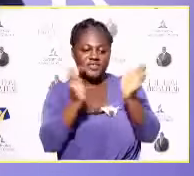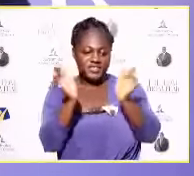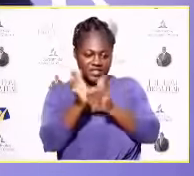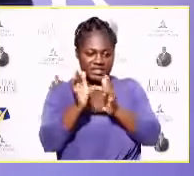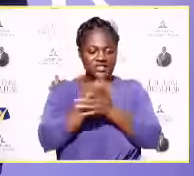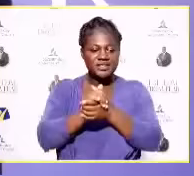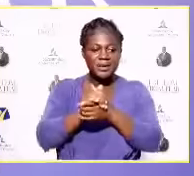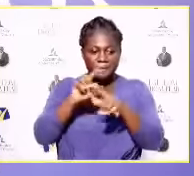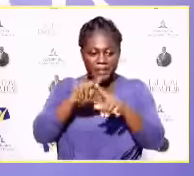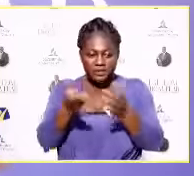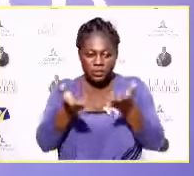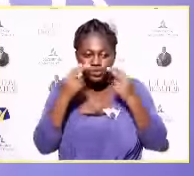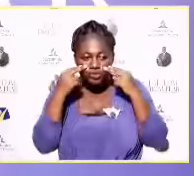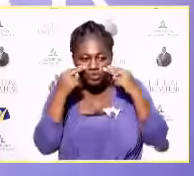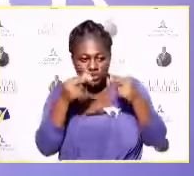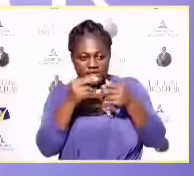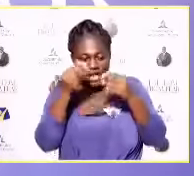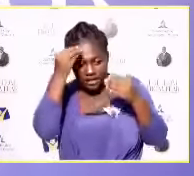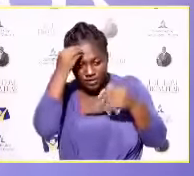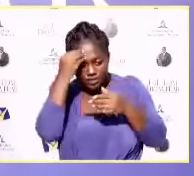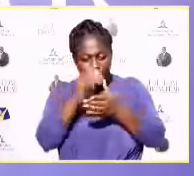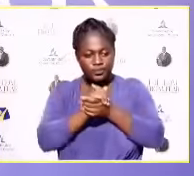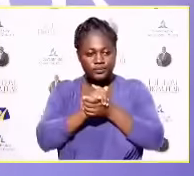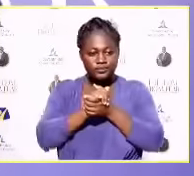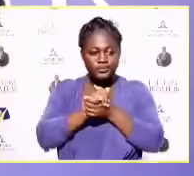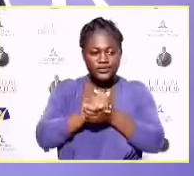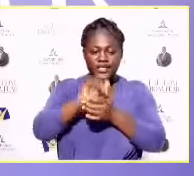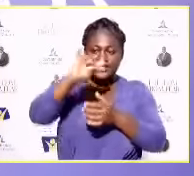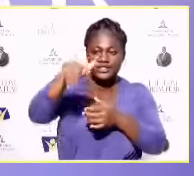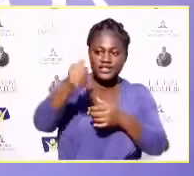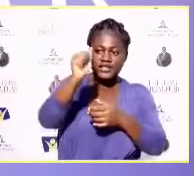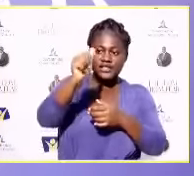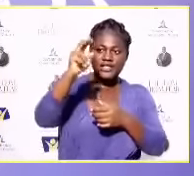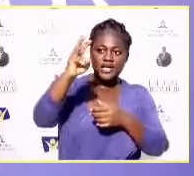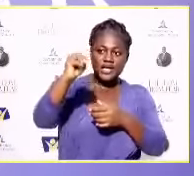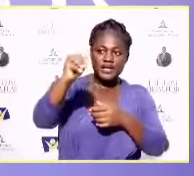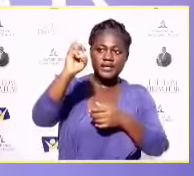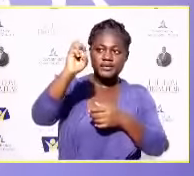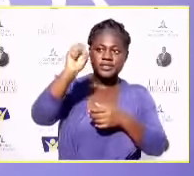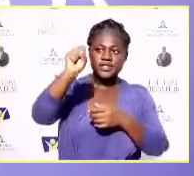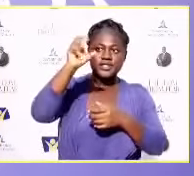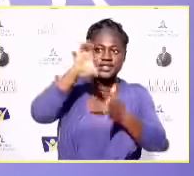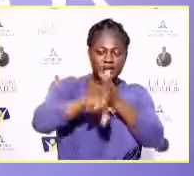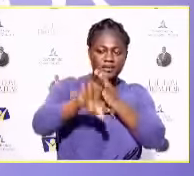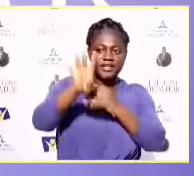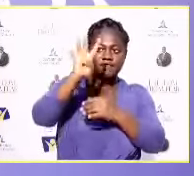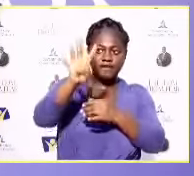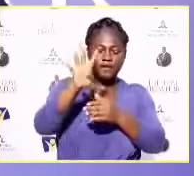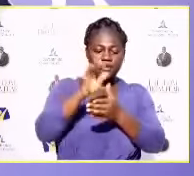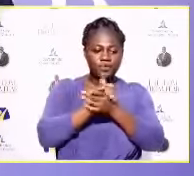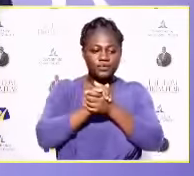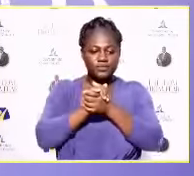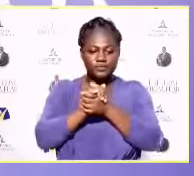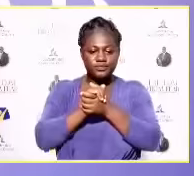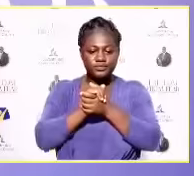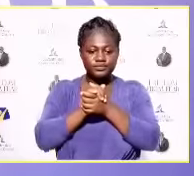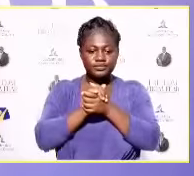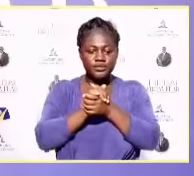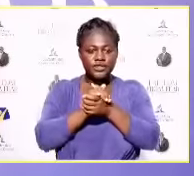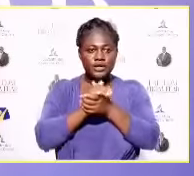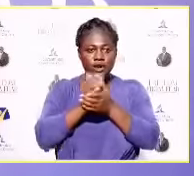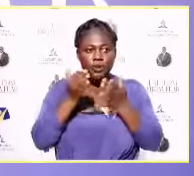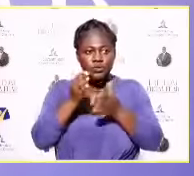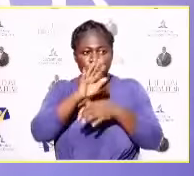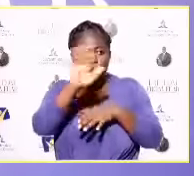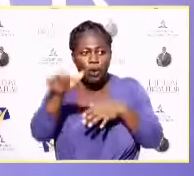you go. I make an appeal first. James chapter 4. And I want to make sure everyone has